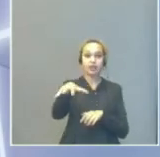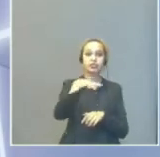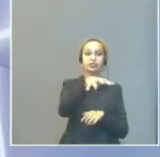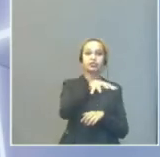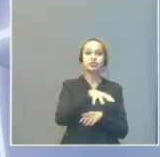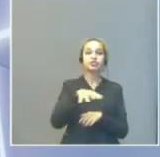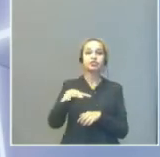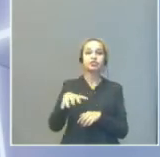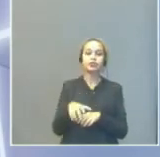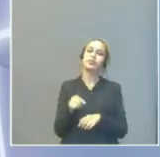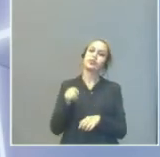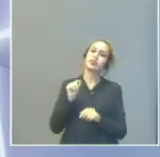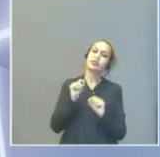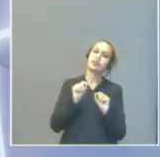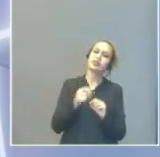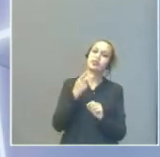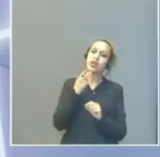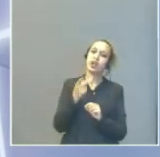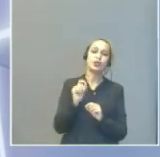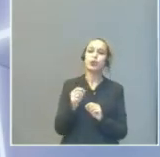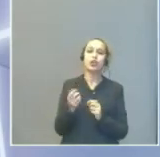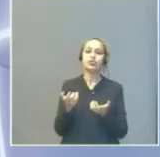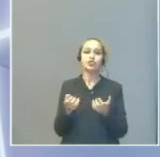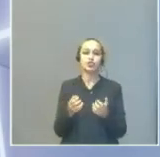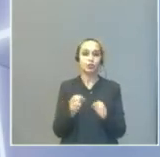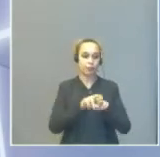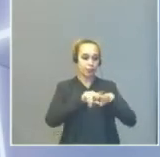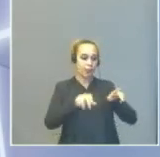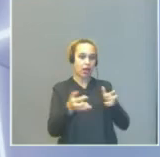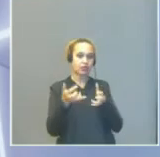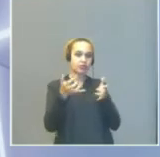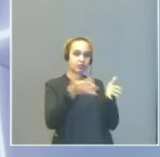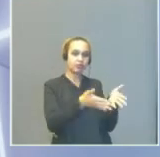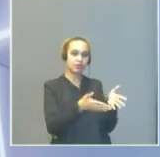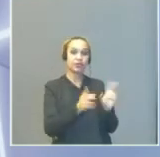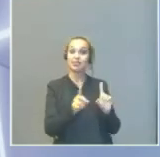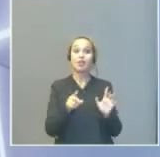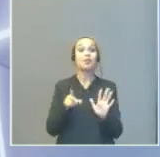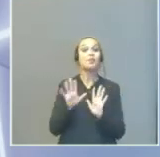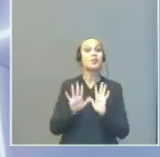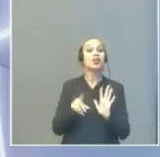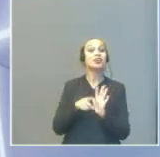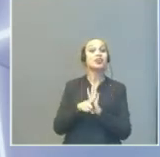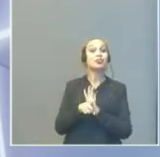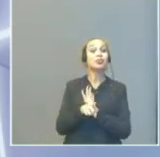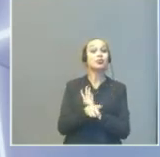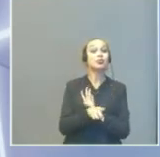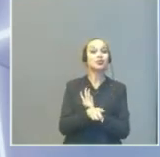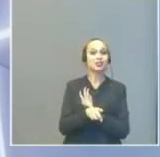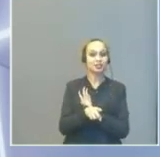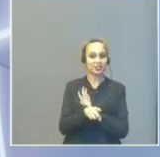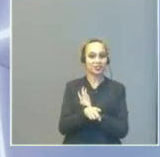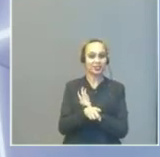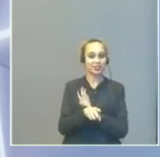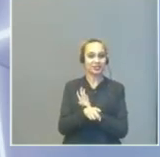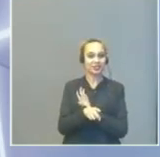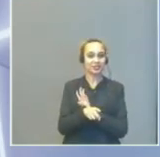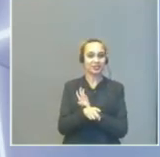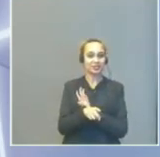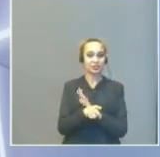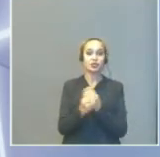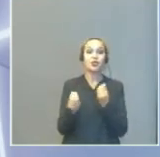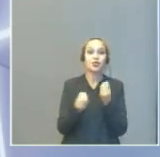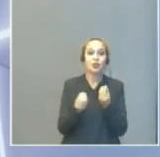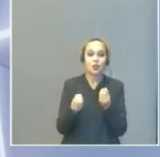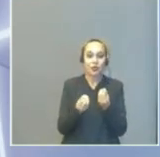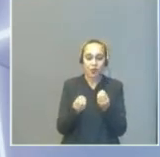not an abandonment of diversity, but I'm deepening the desire here. How do we expand upon the diversity? How do we go